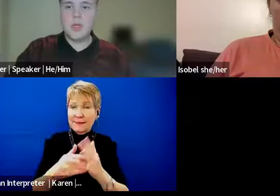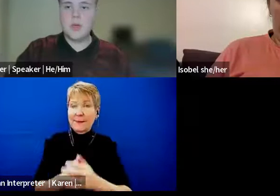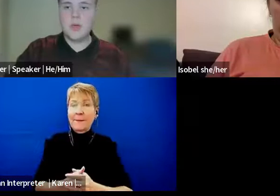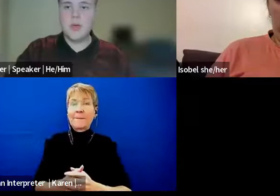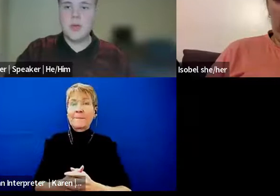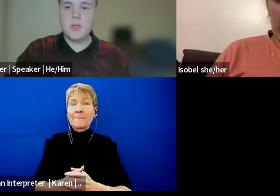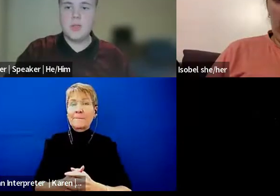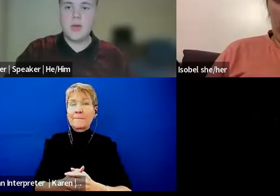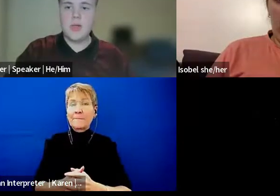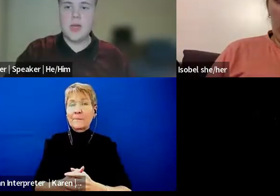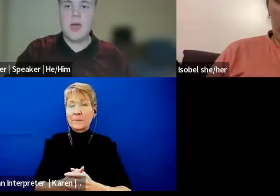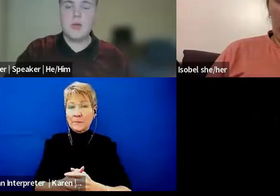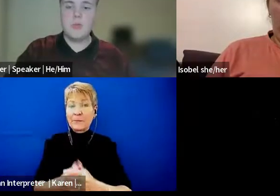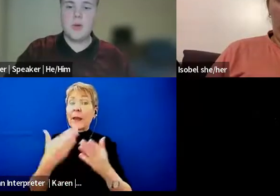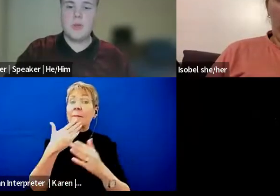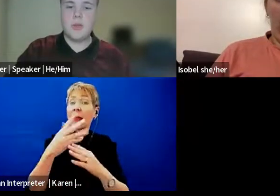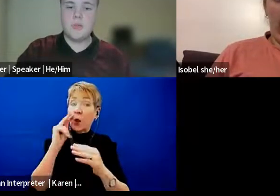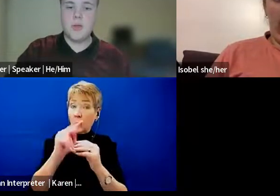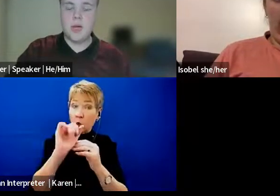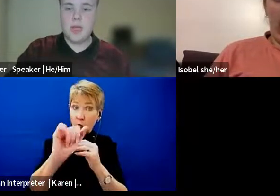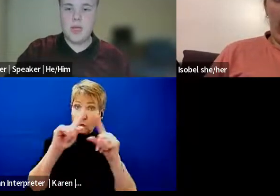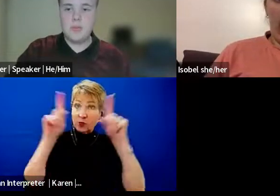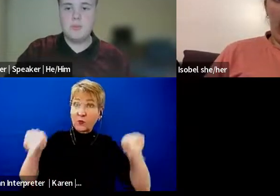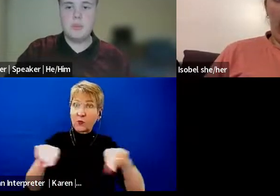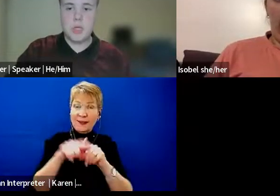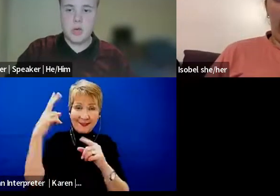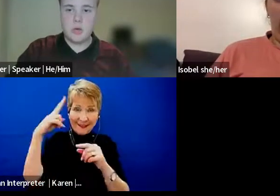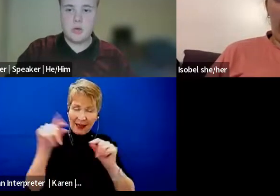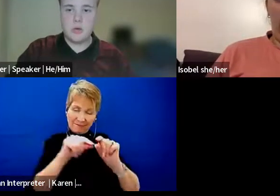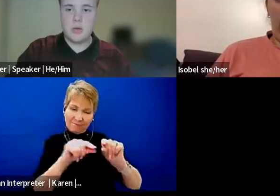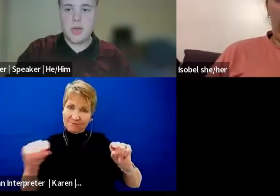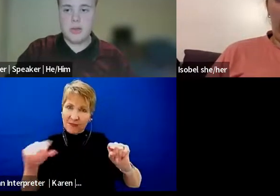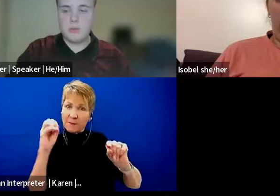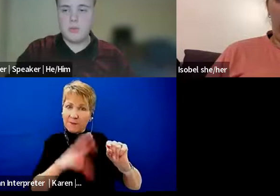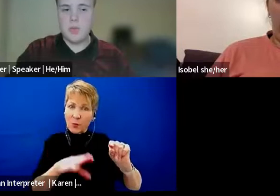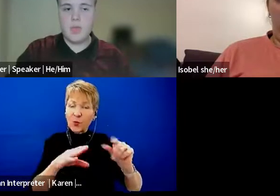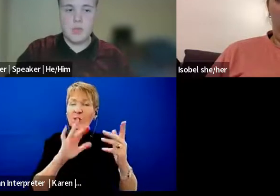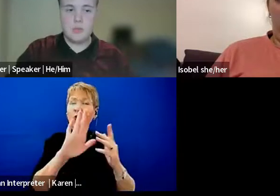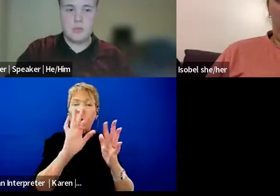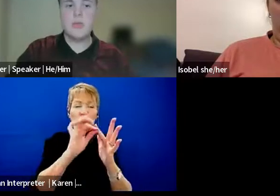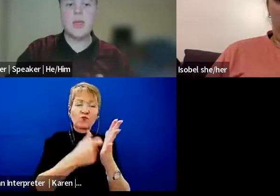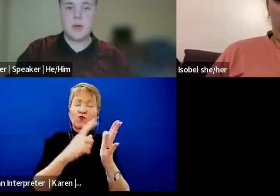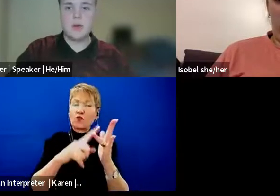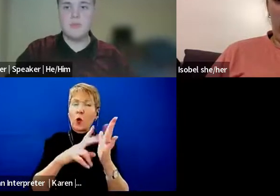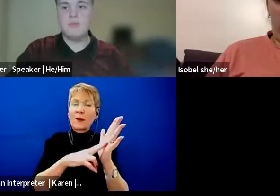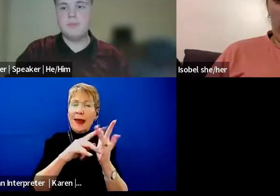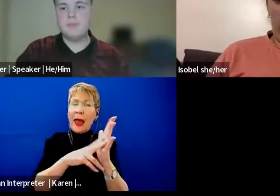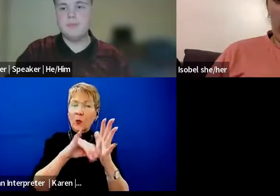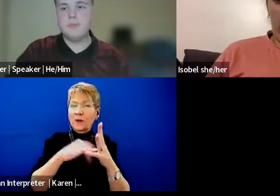Please check your screen name is correct and add your pronouns, i.e. she, her, they, them, he, him,